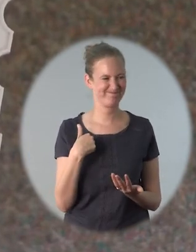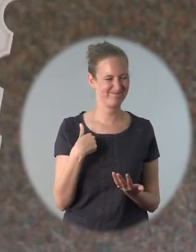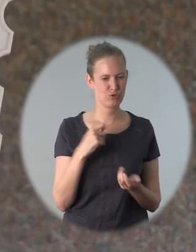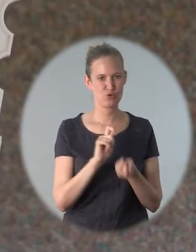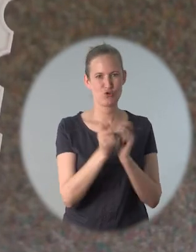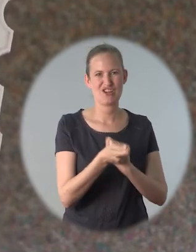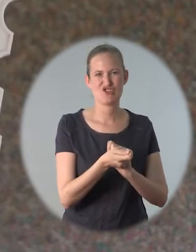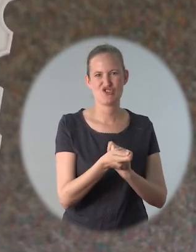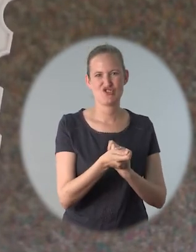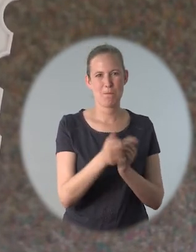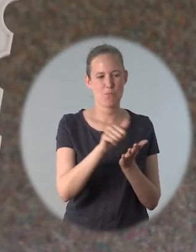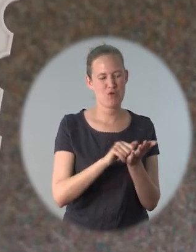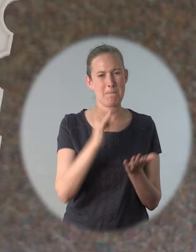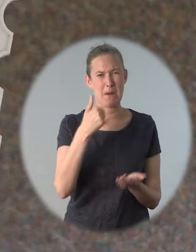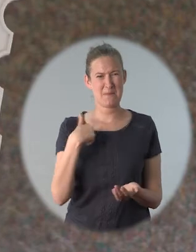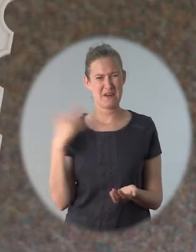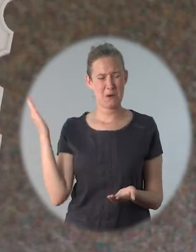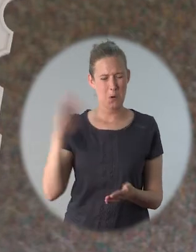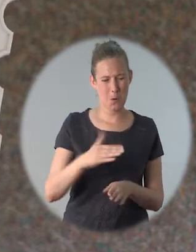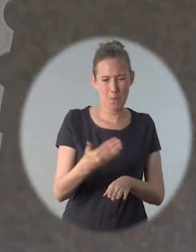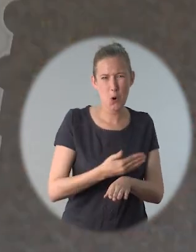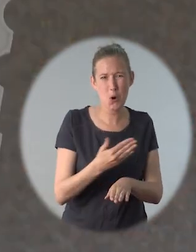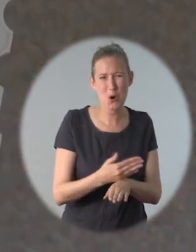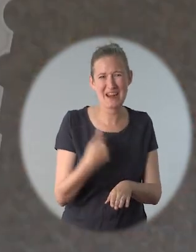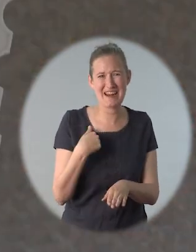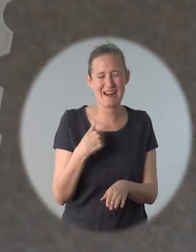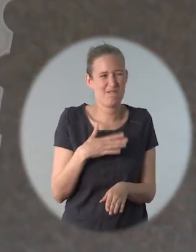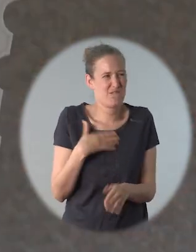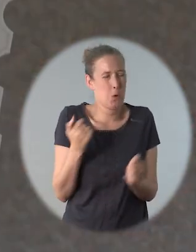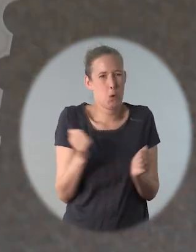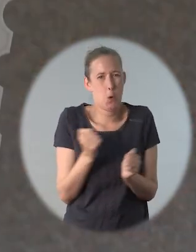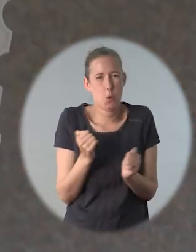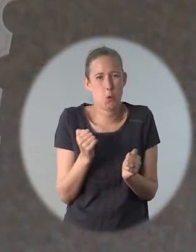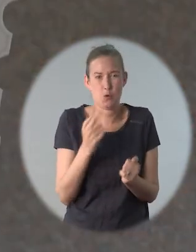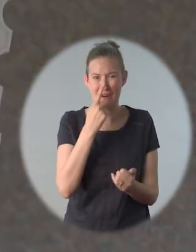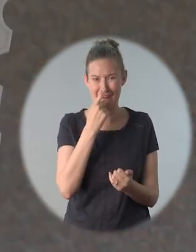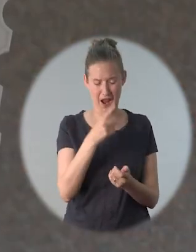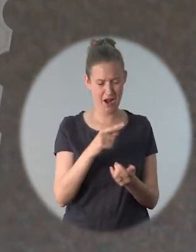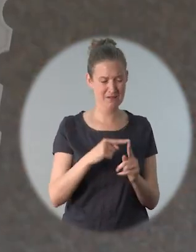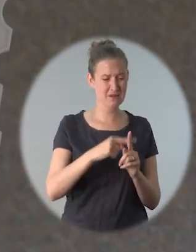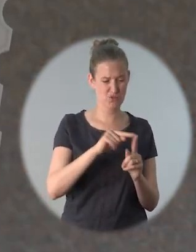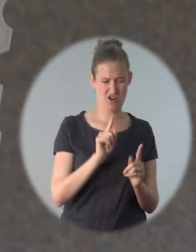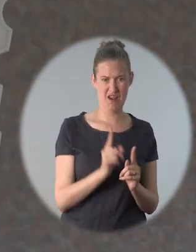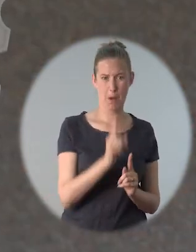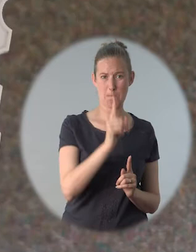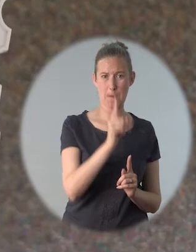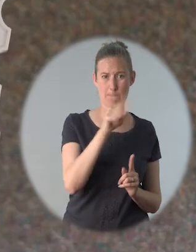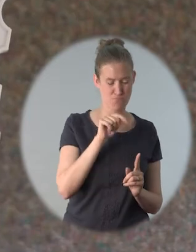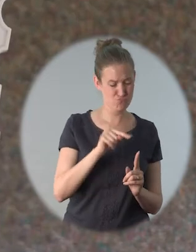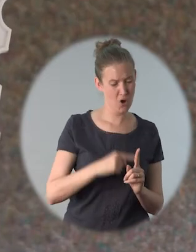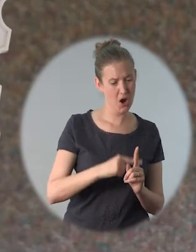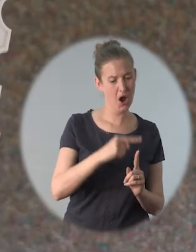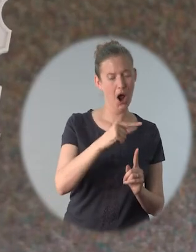perhaps you're at home when you didn't expect to be, you can do this by using the up arrow to change the temperature to your desired setting.